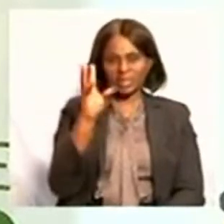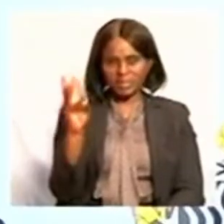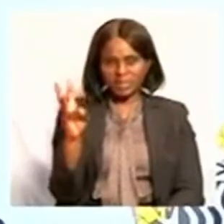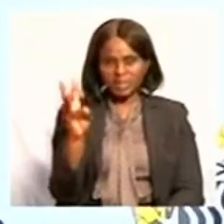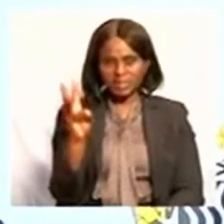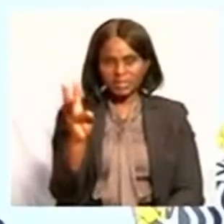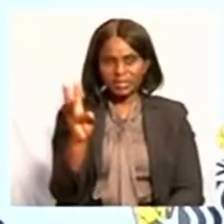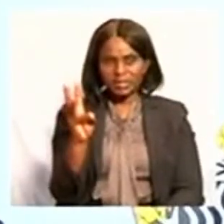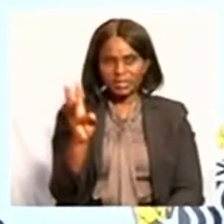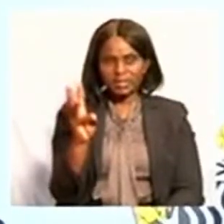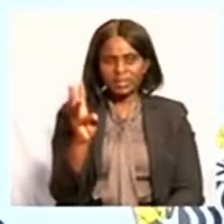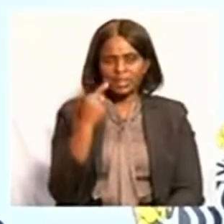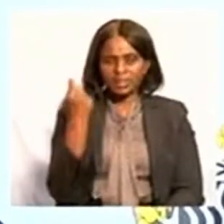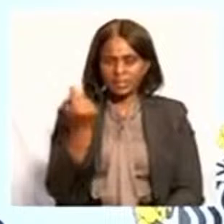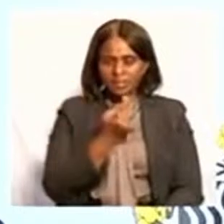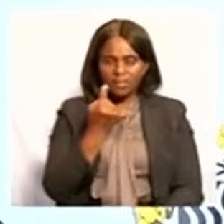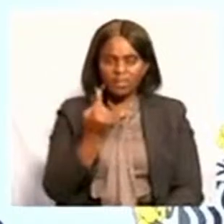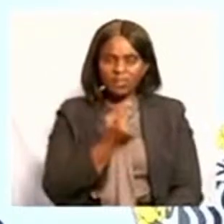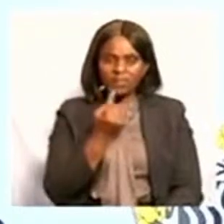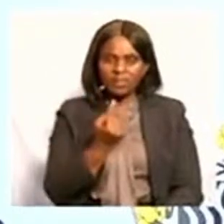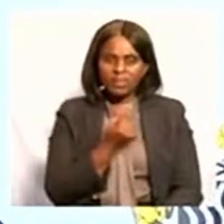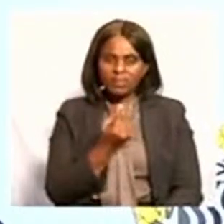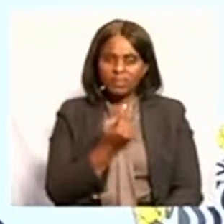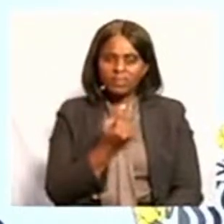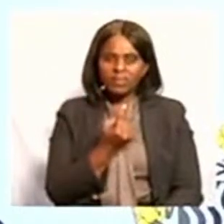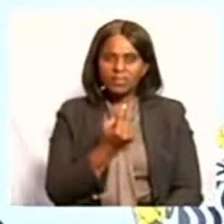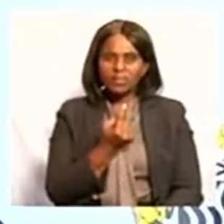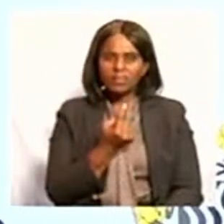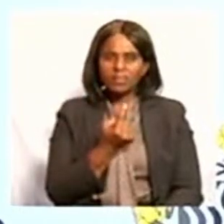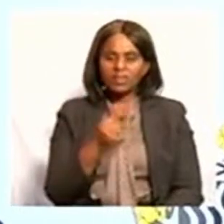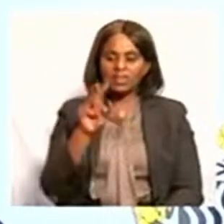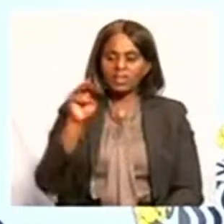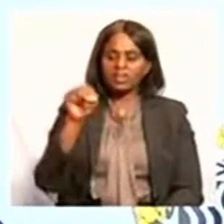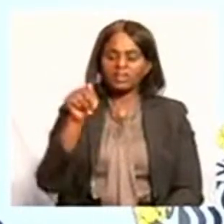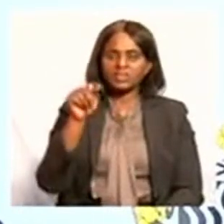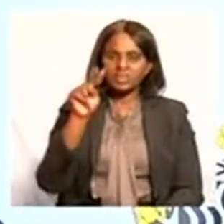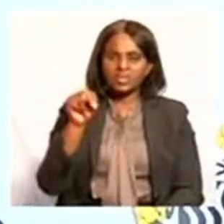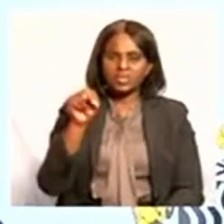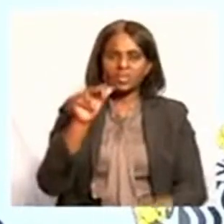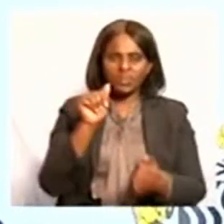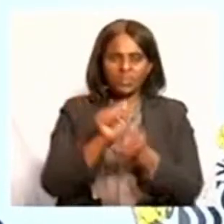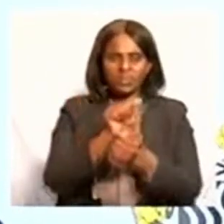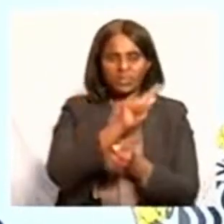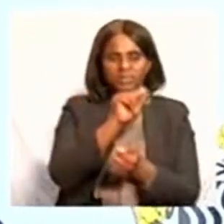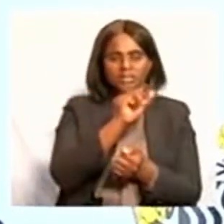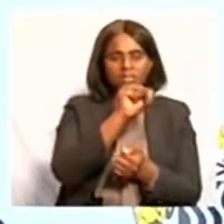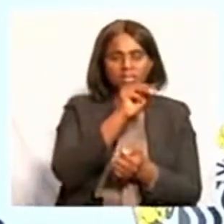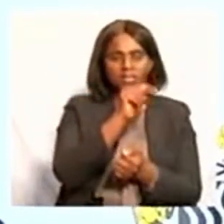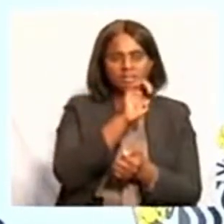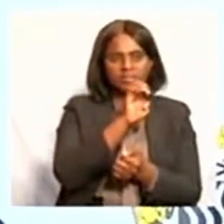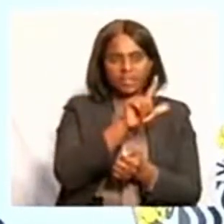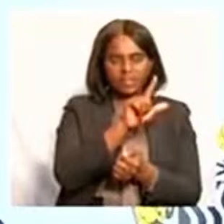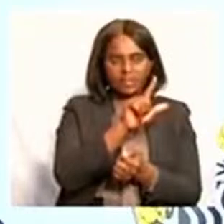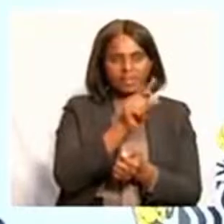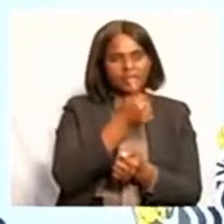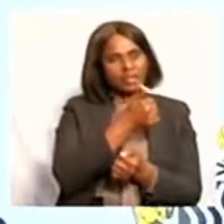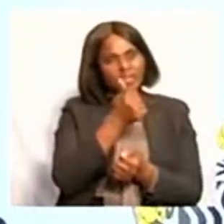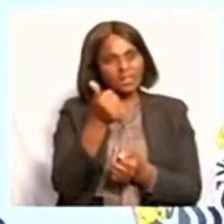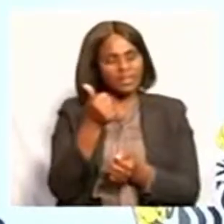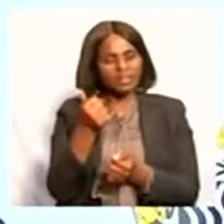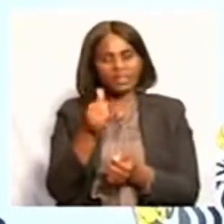5566, and it's only available on MTN and Zamtel. Any other